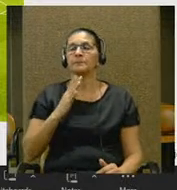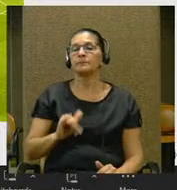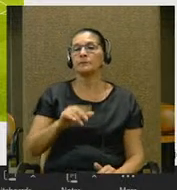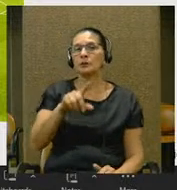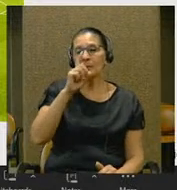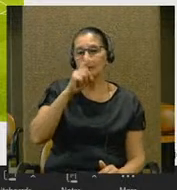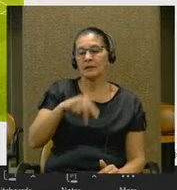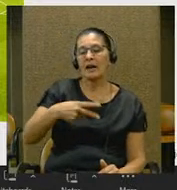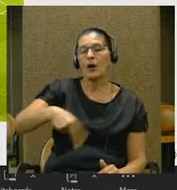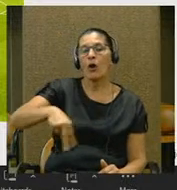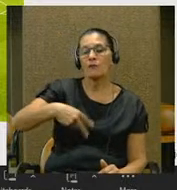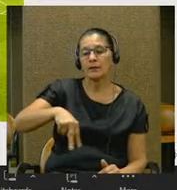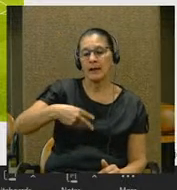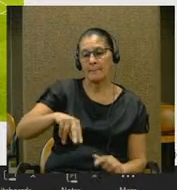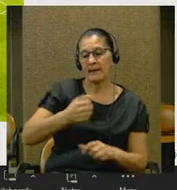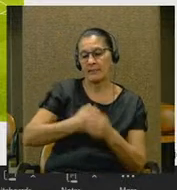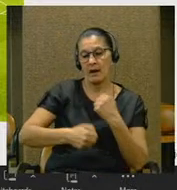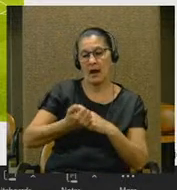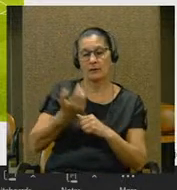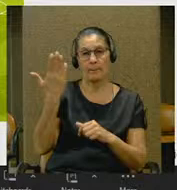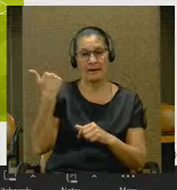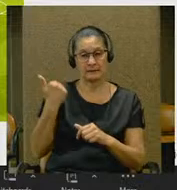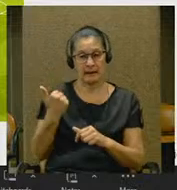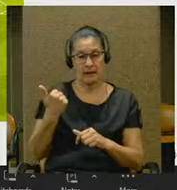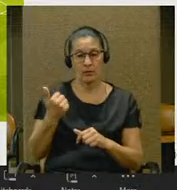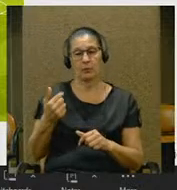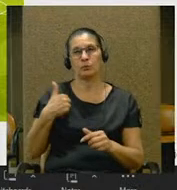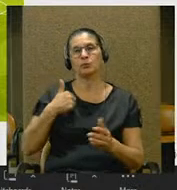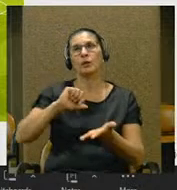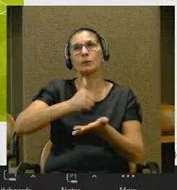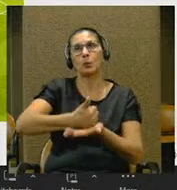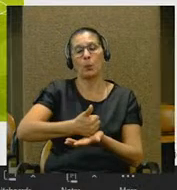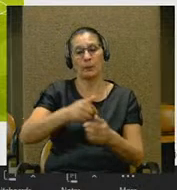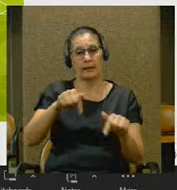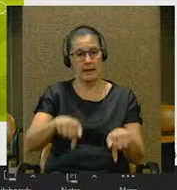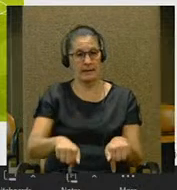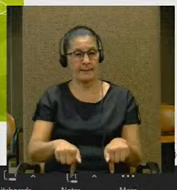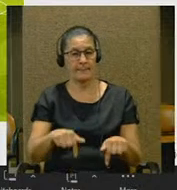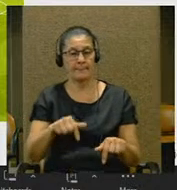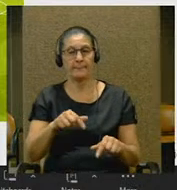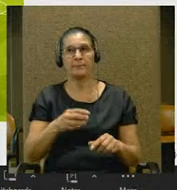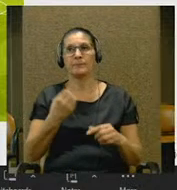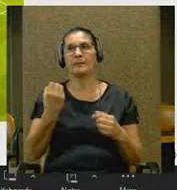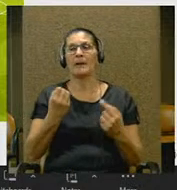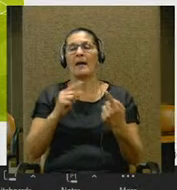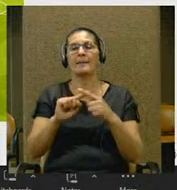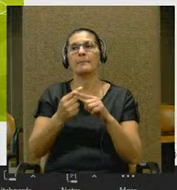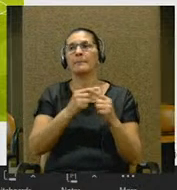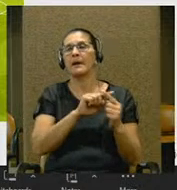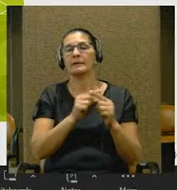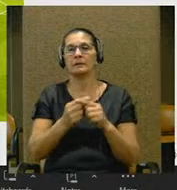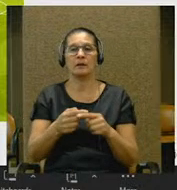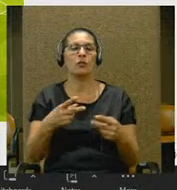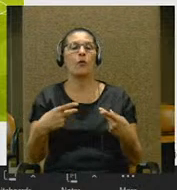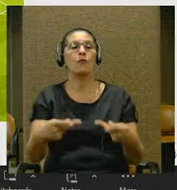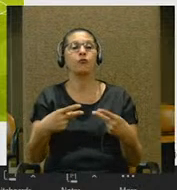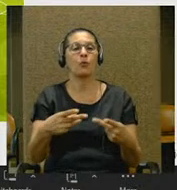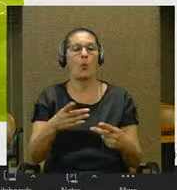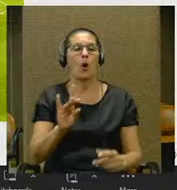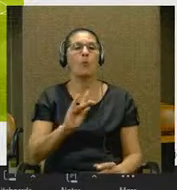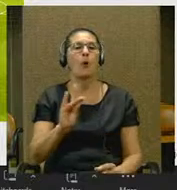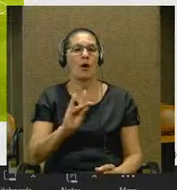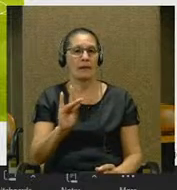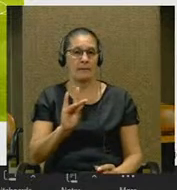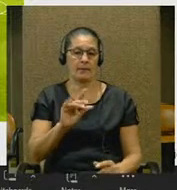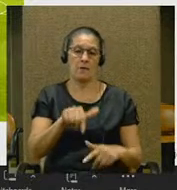November of last year, and I was there for the Bolivia match, and so it was my first football match, and so it was